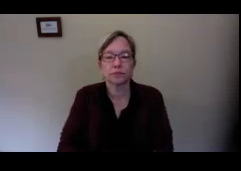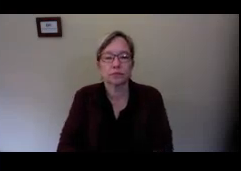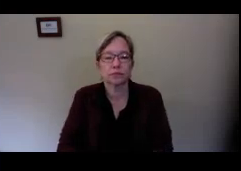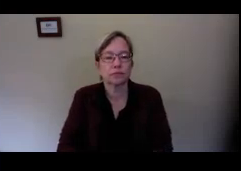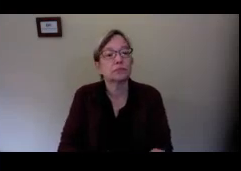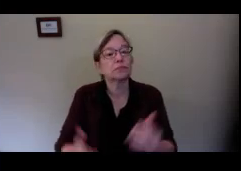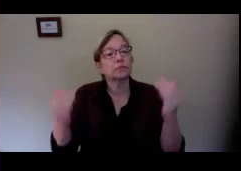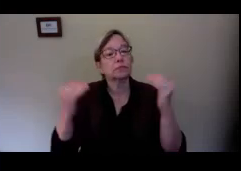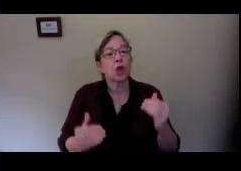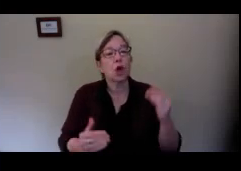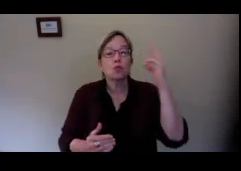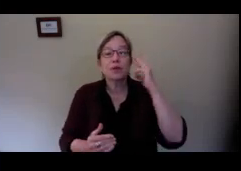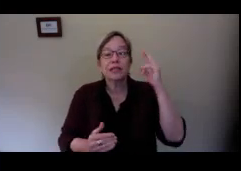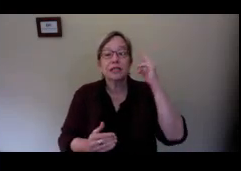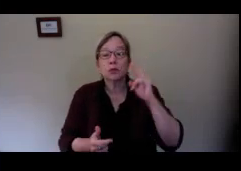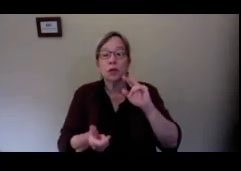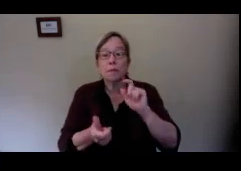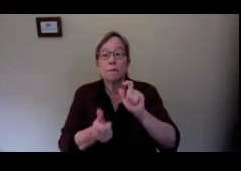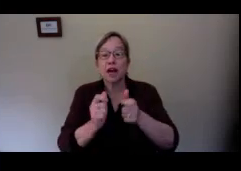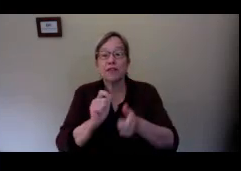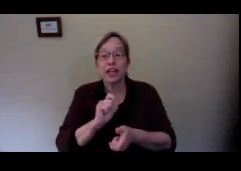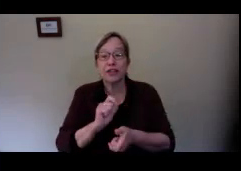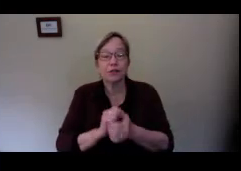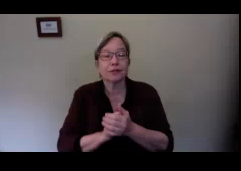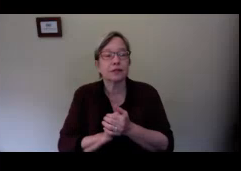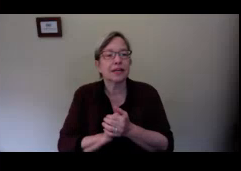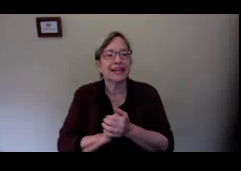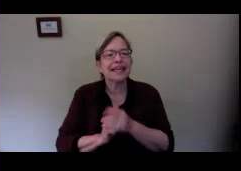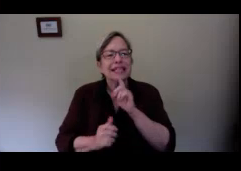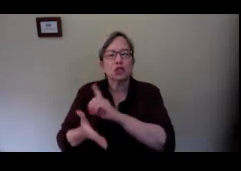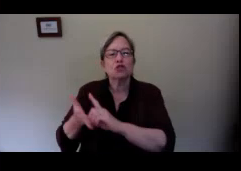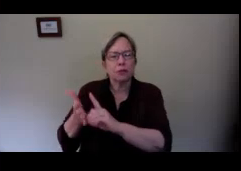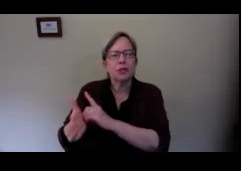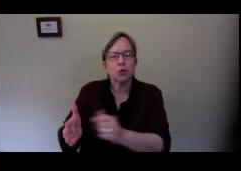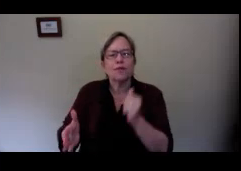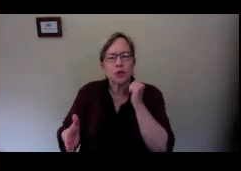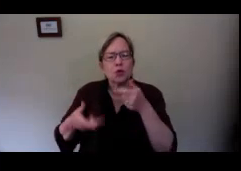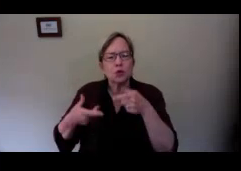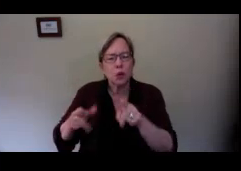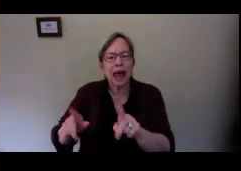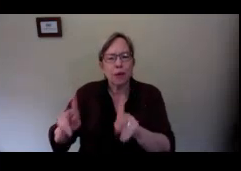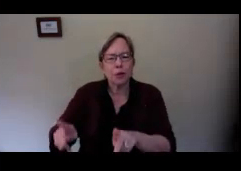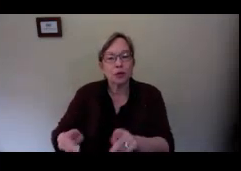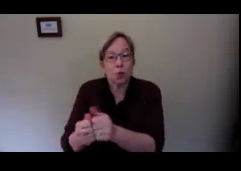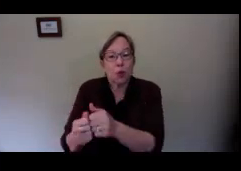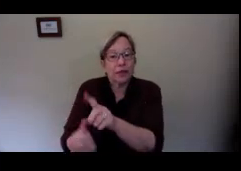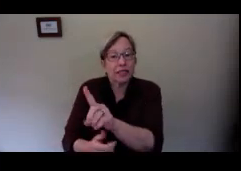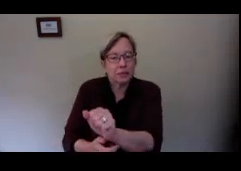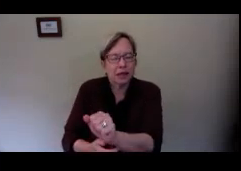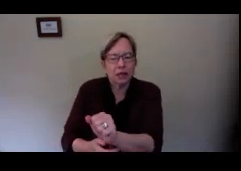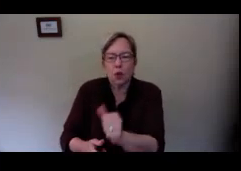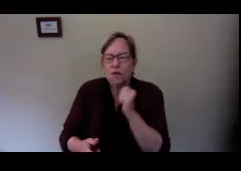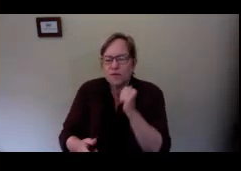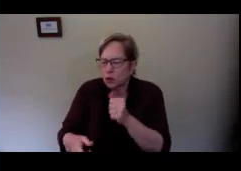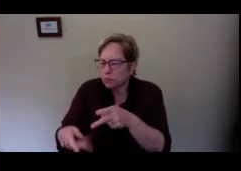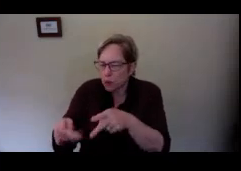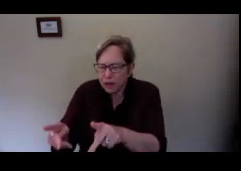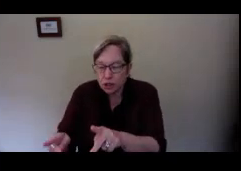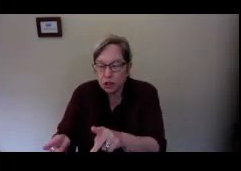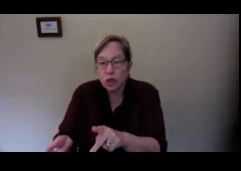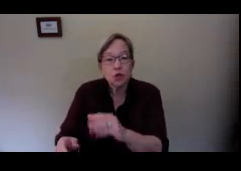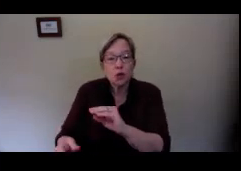So reasonable modifications. It's discriminatory to refuse to allow a person with a disability permission to modify and pay